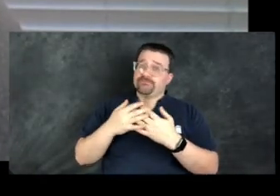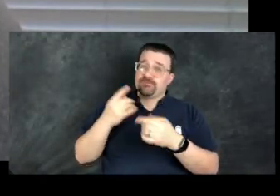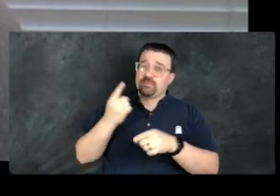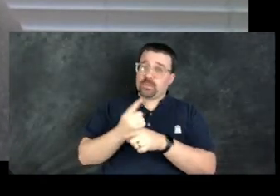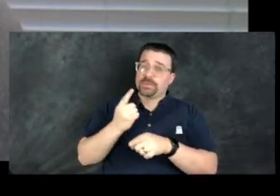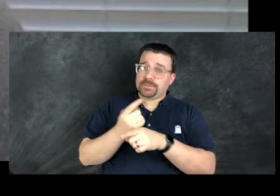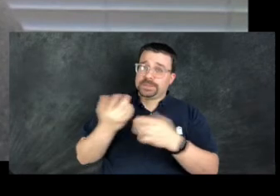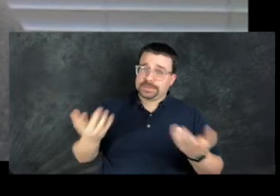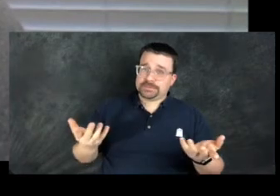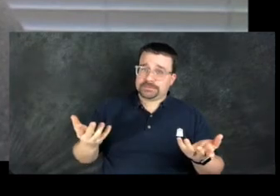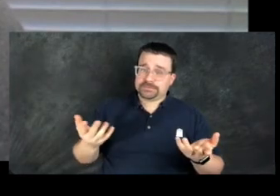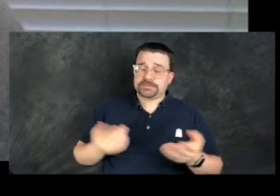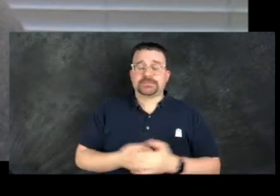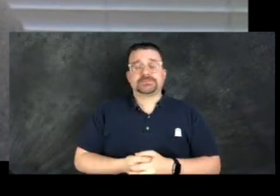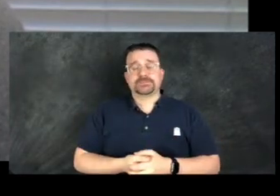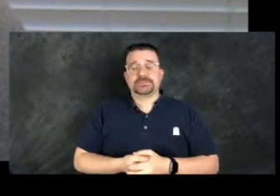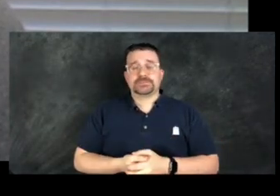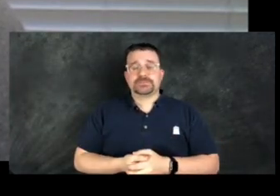justly.